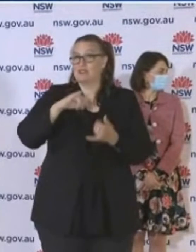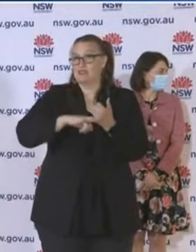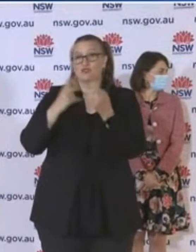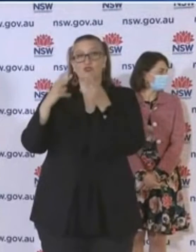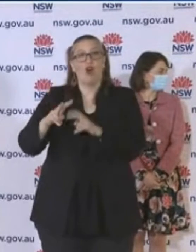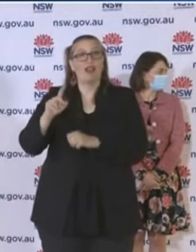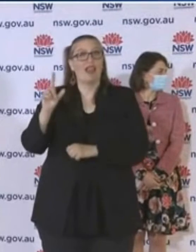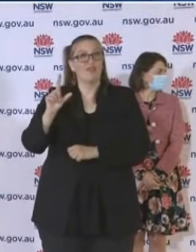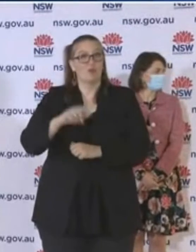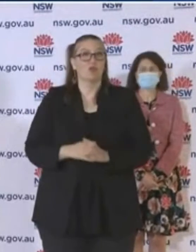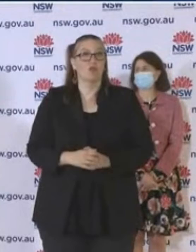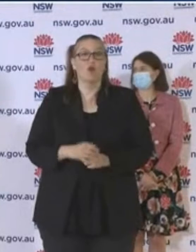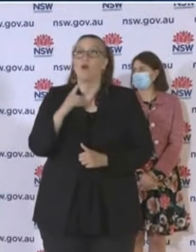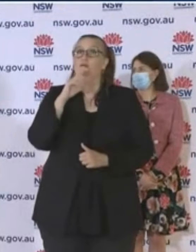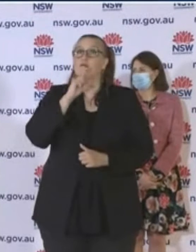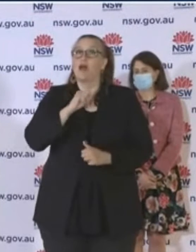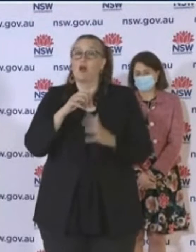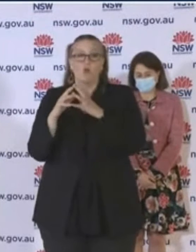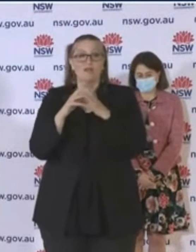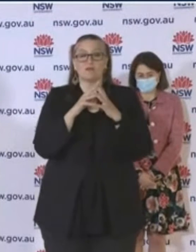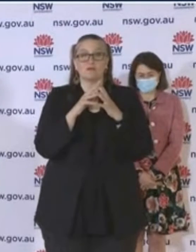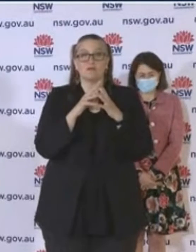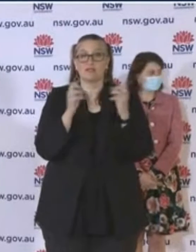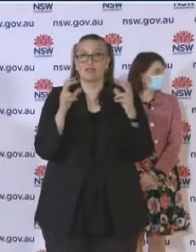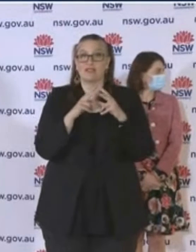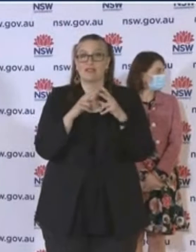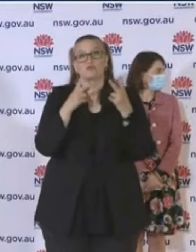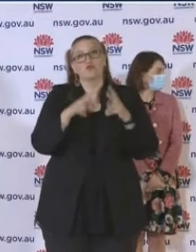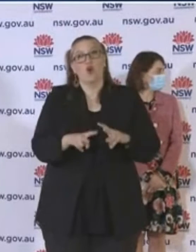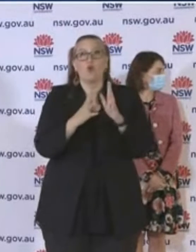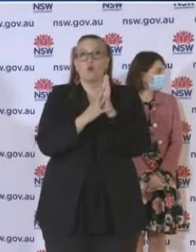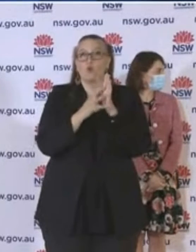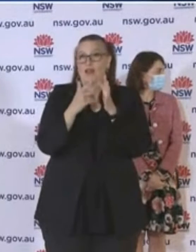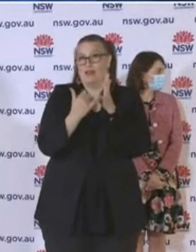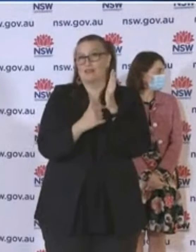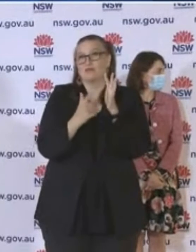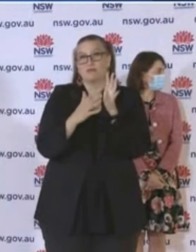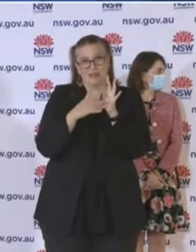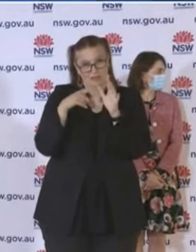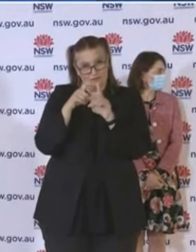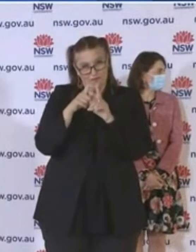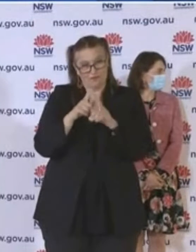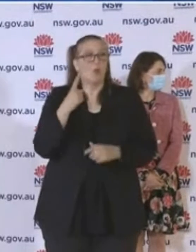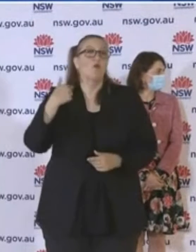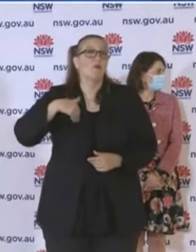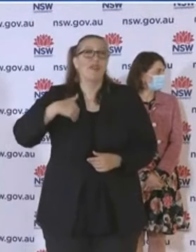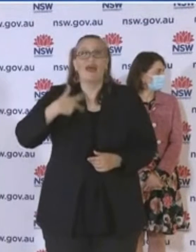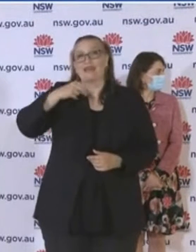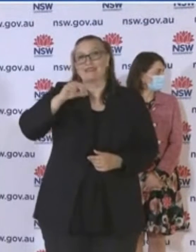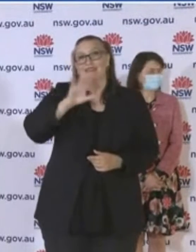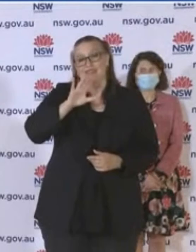in his 70s from Western Sydney died at Westmead Hospital, and a woman in her 80s from Western Sydney died at Westmead